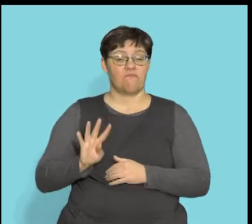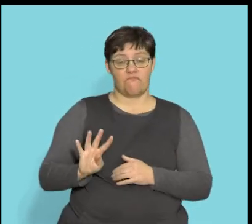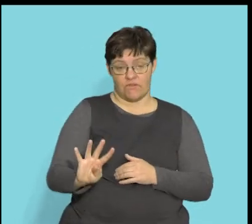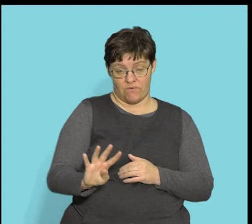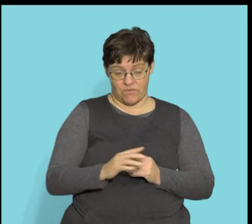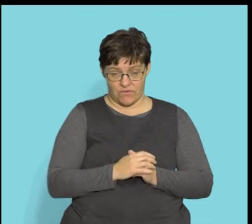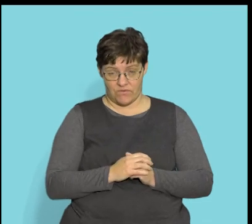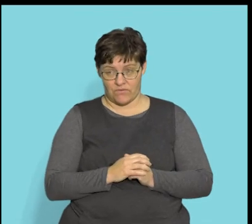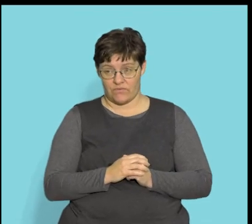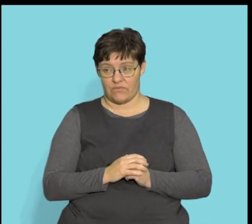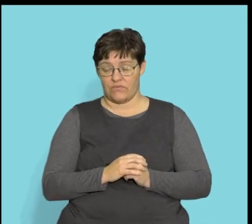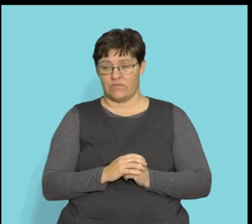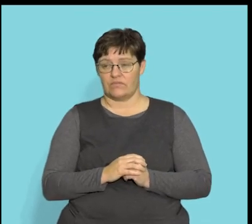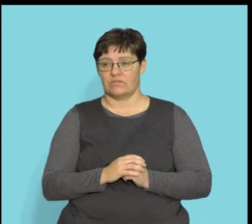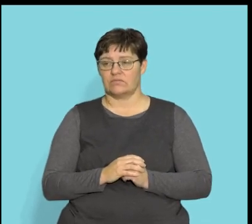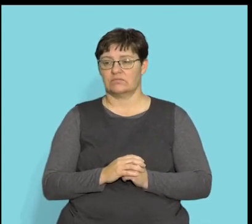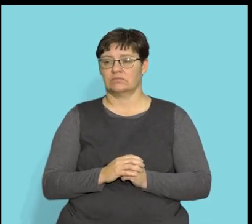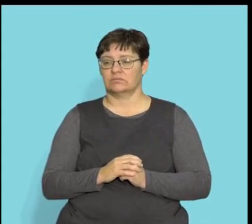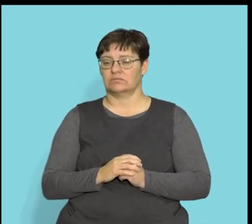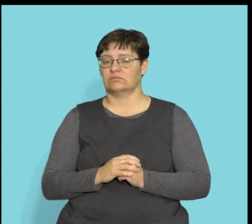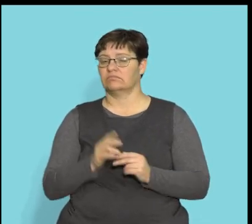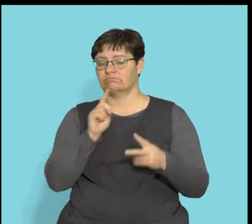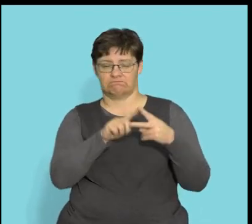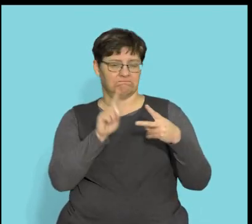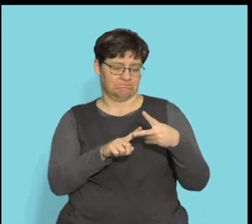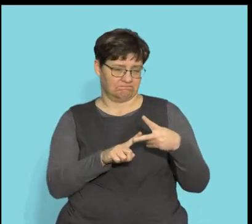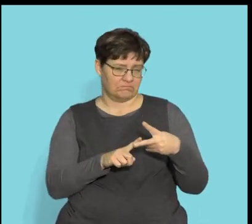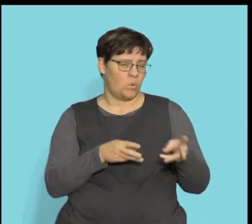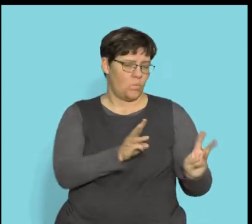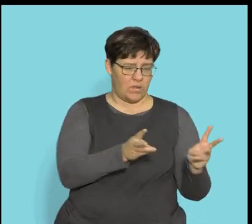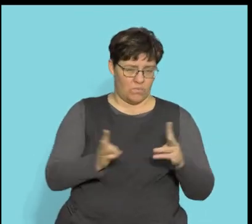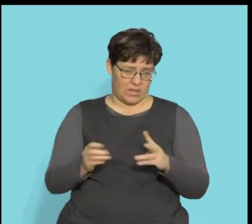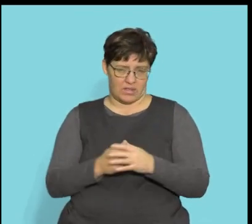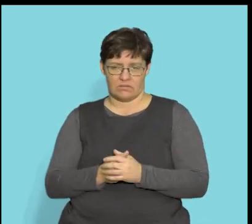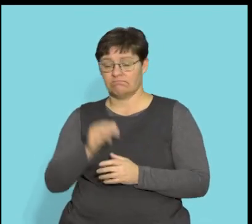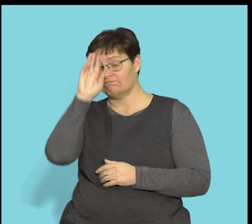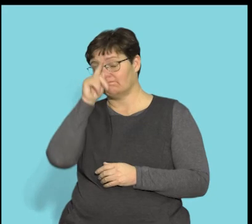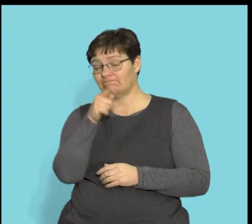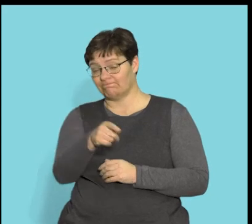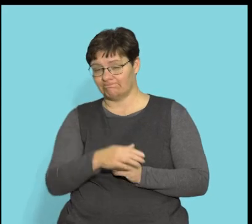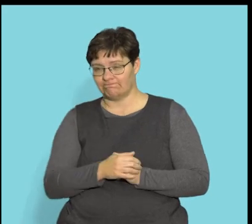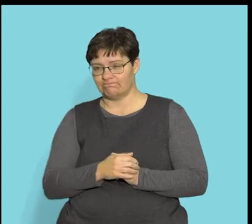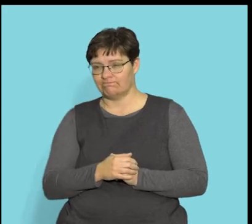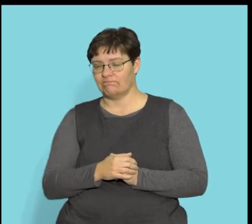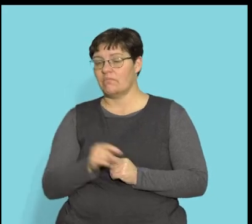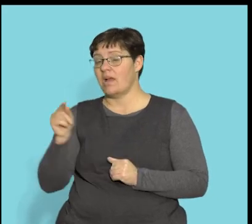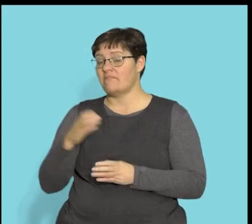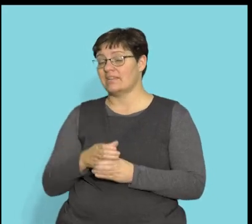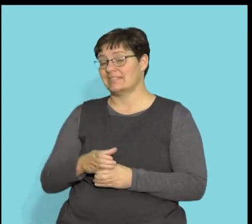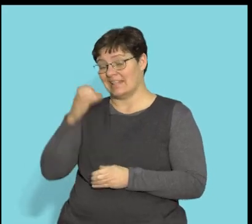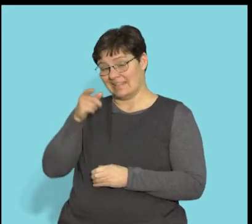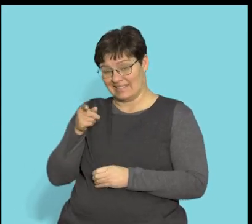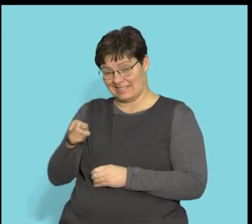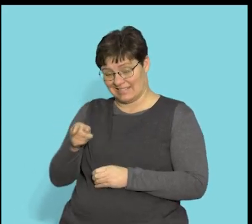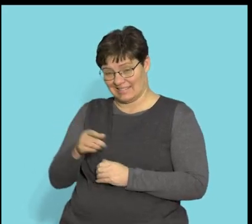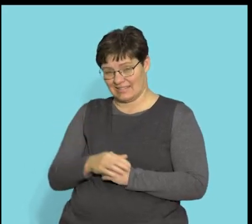a scale factor of 4. So there are two ways that I could do this, guys. Just a reminder, when I had